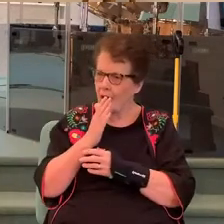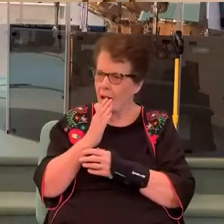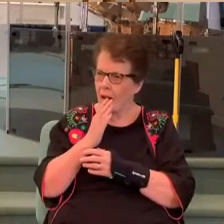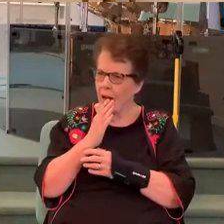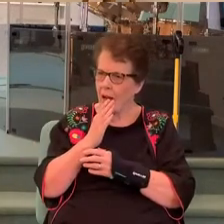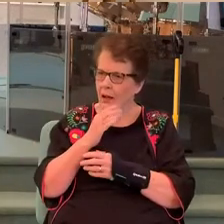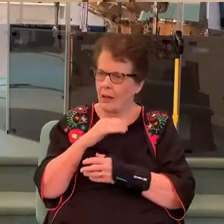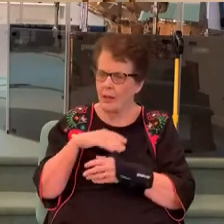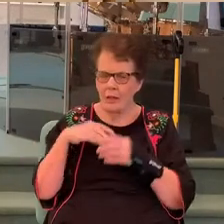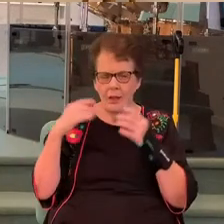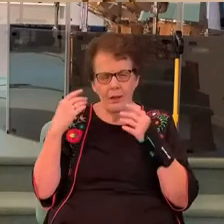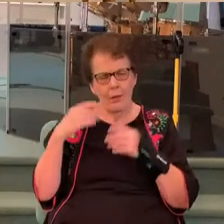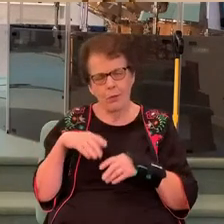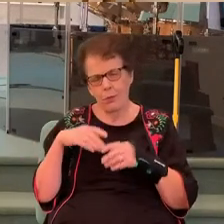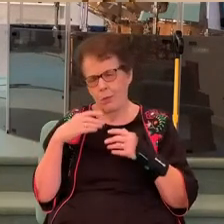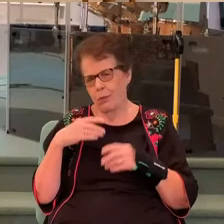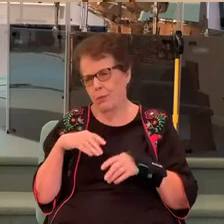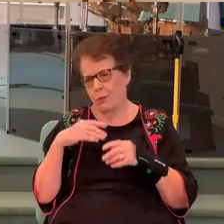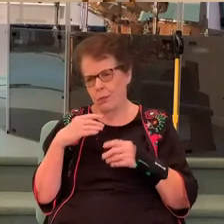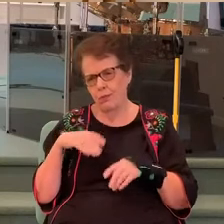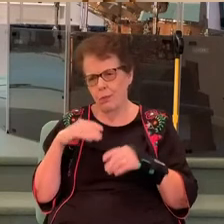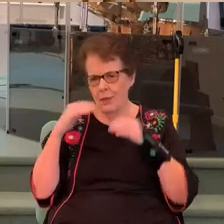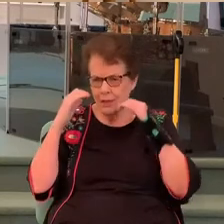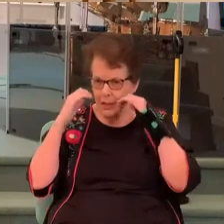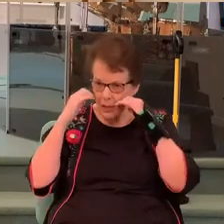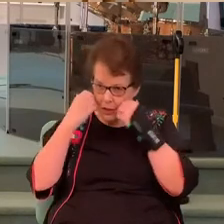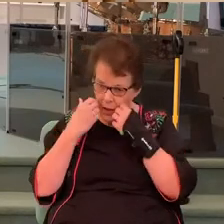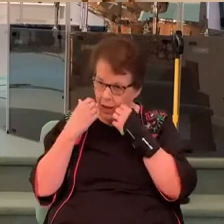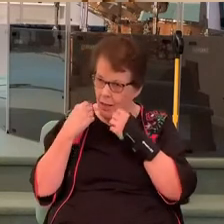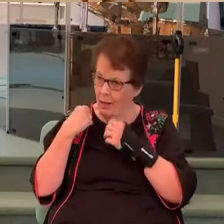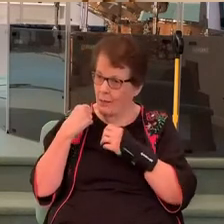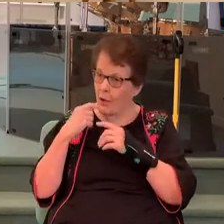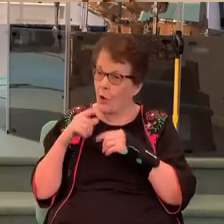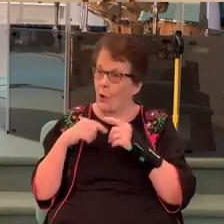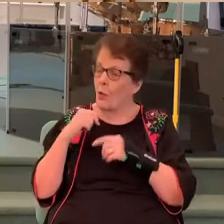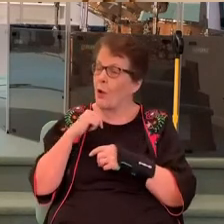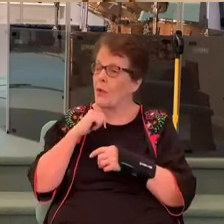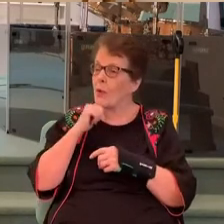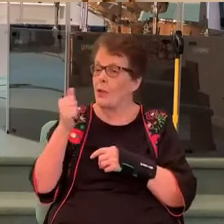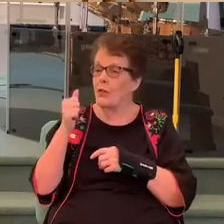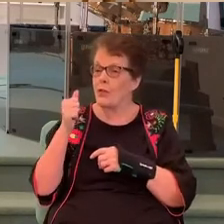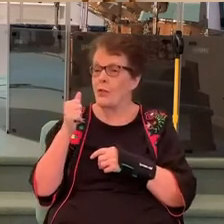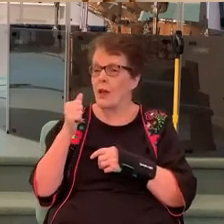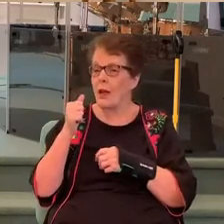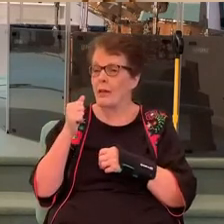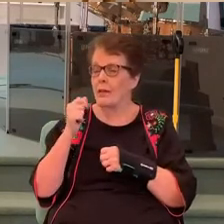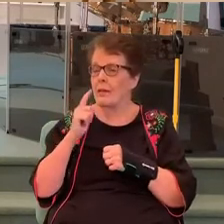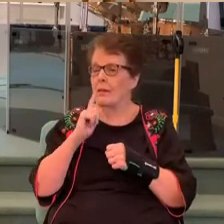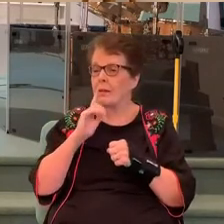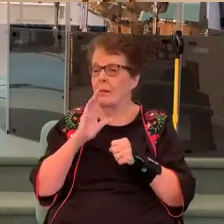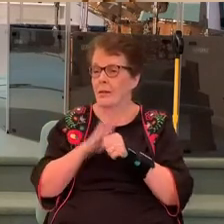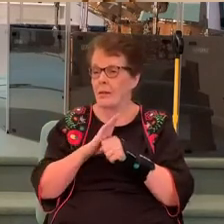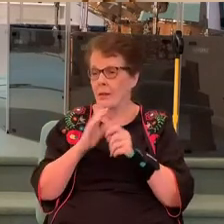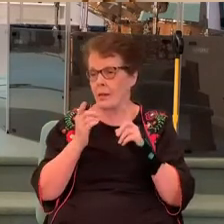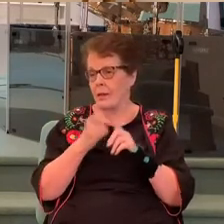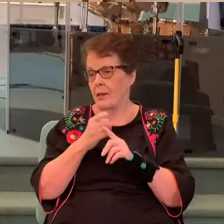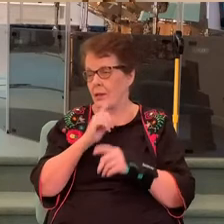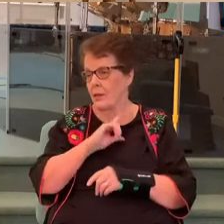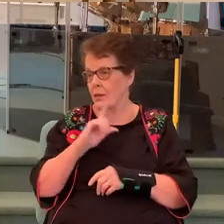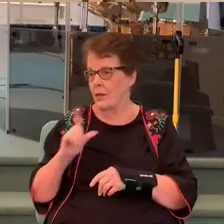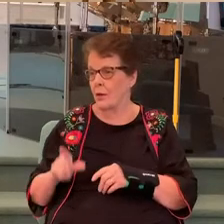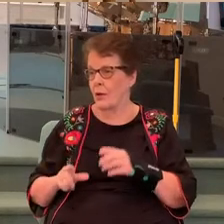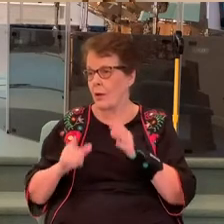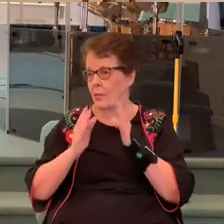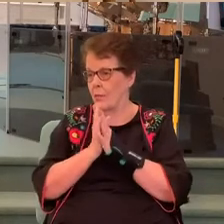shame when we do not connect to the Lord in prayer. We don't take it to the Lord in prayer. When are you